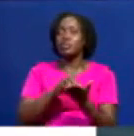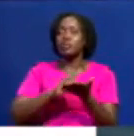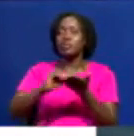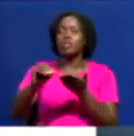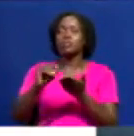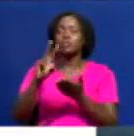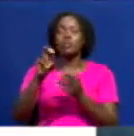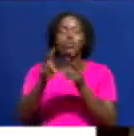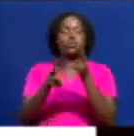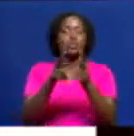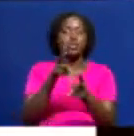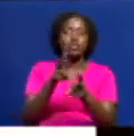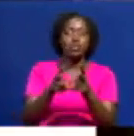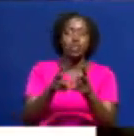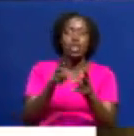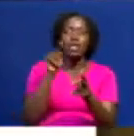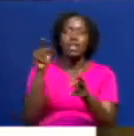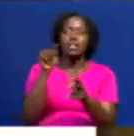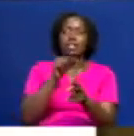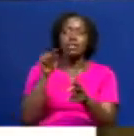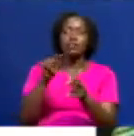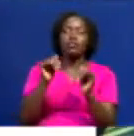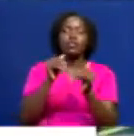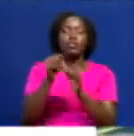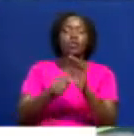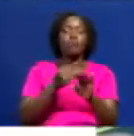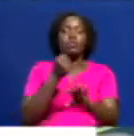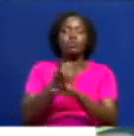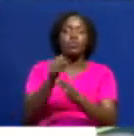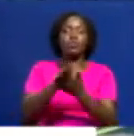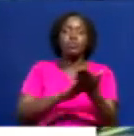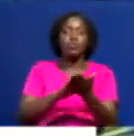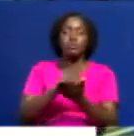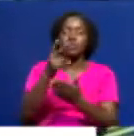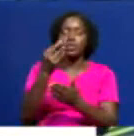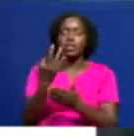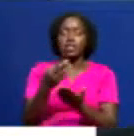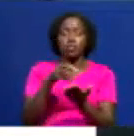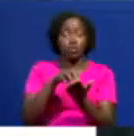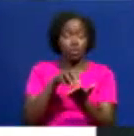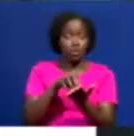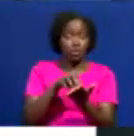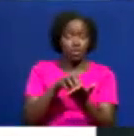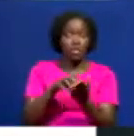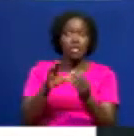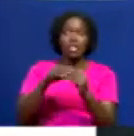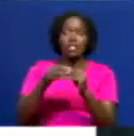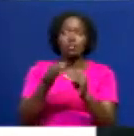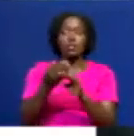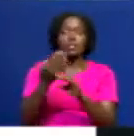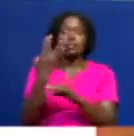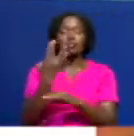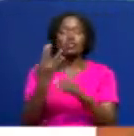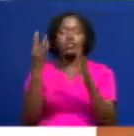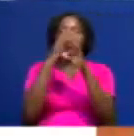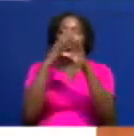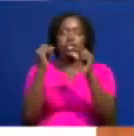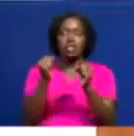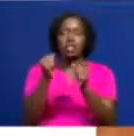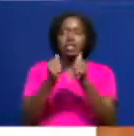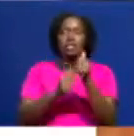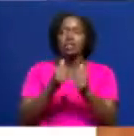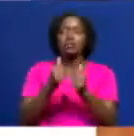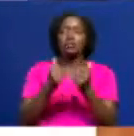in 2022 and therefore new appointments was based on the 23 positions created by the fourth president, which